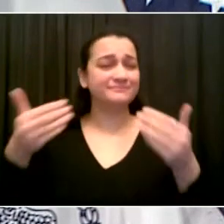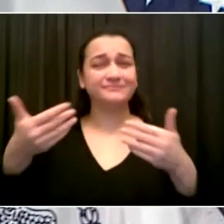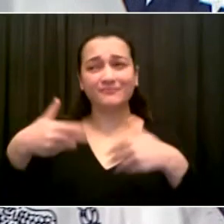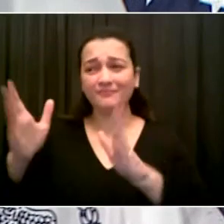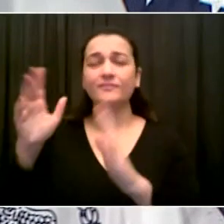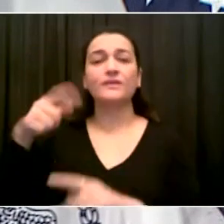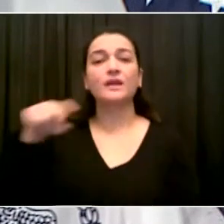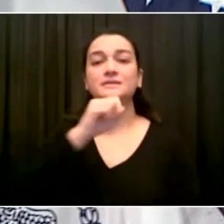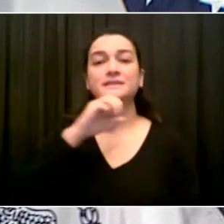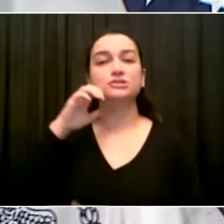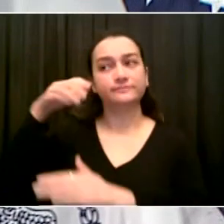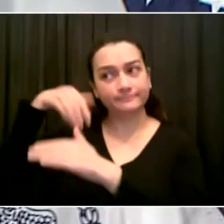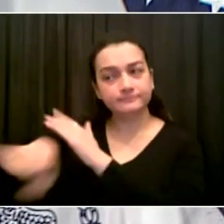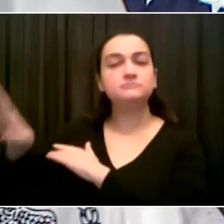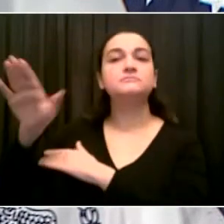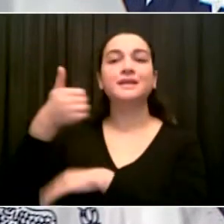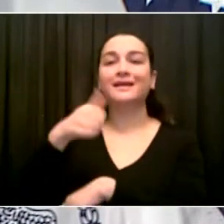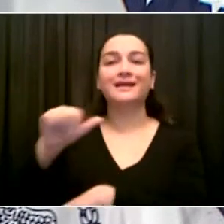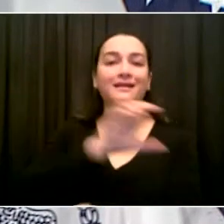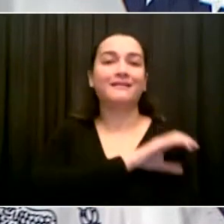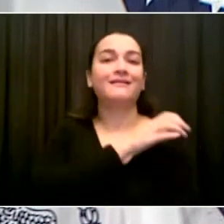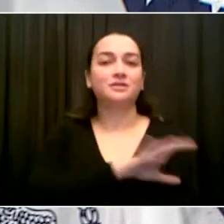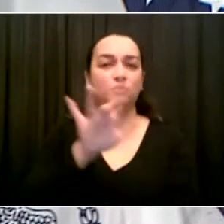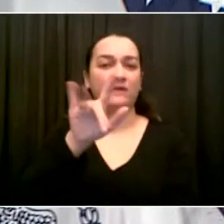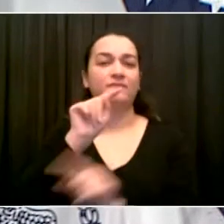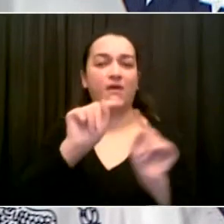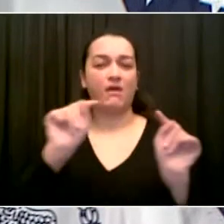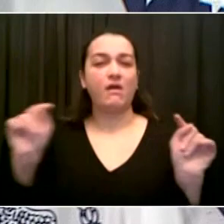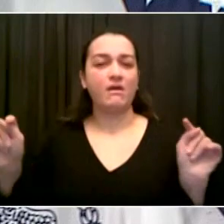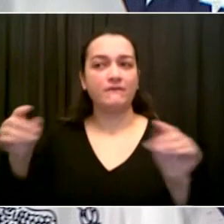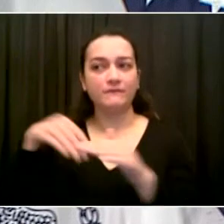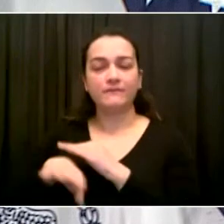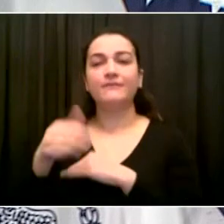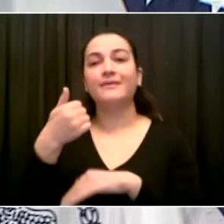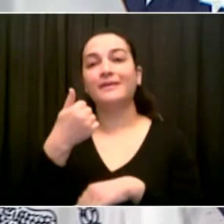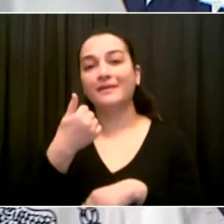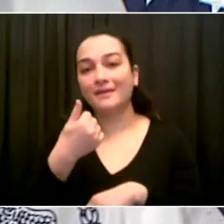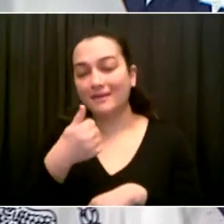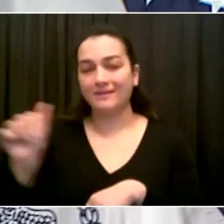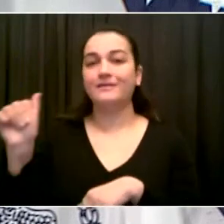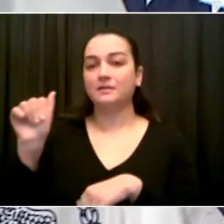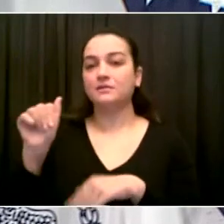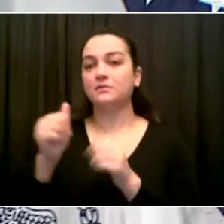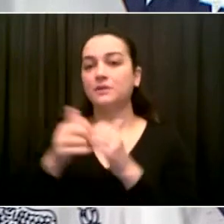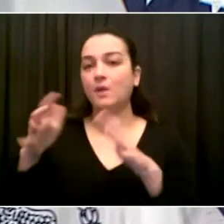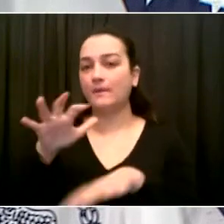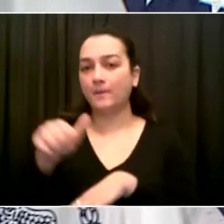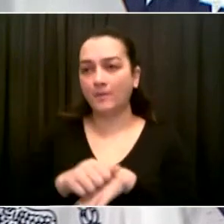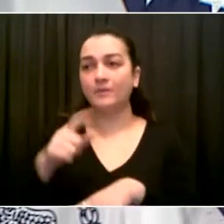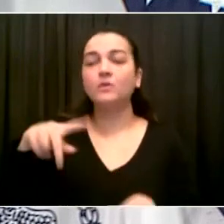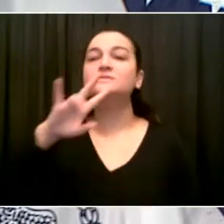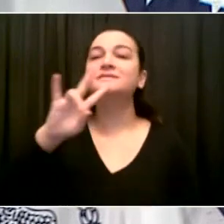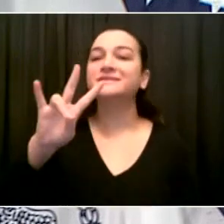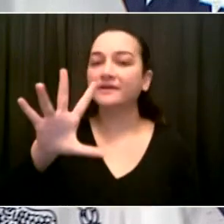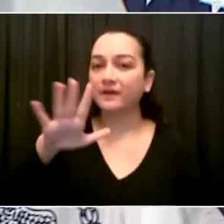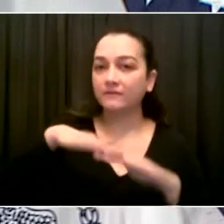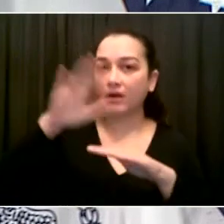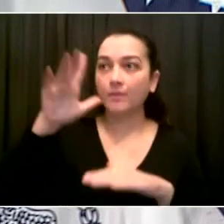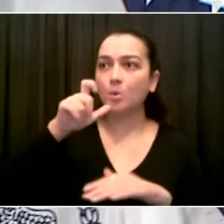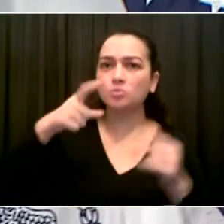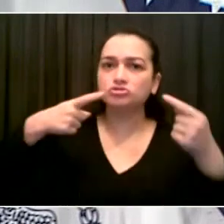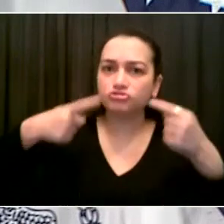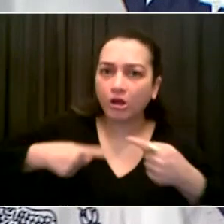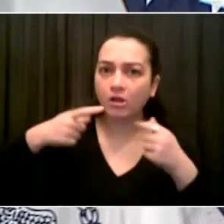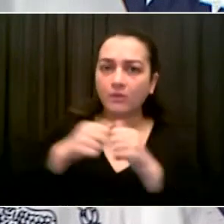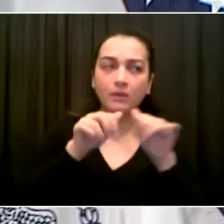vaccinations for folks 75 years and older. As we do that in more and more places, we'll get a good idea if it's working, and we'll keep expanding as it is.